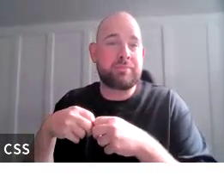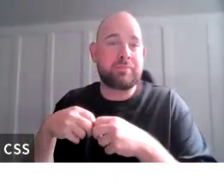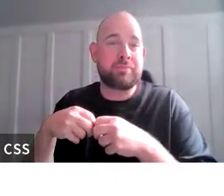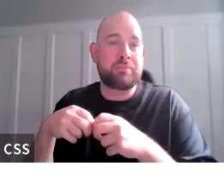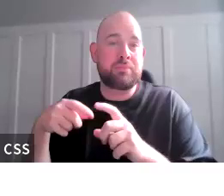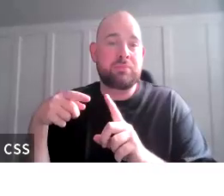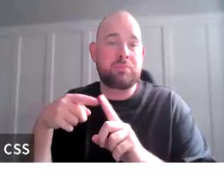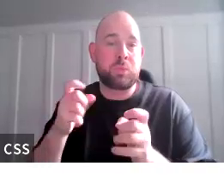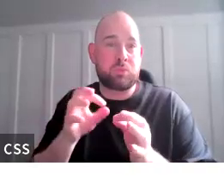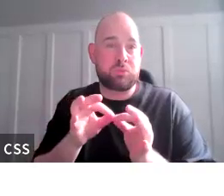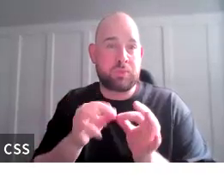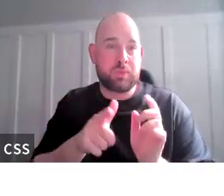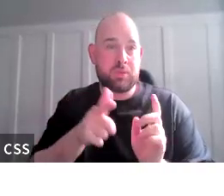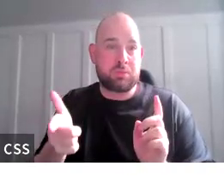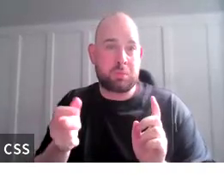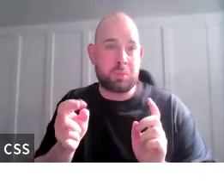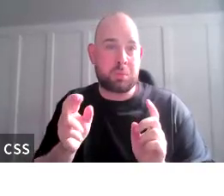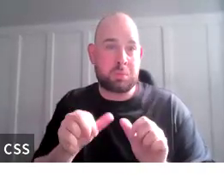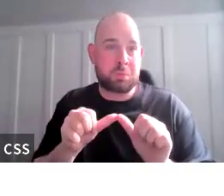but they,